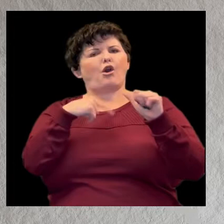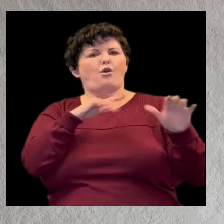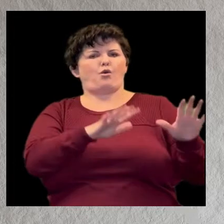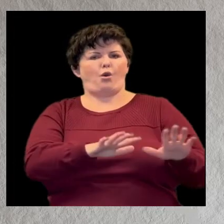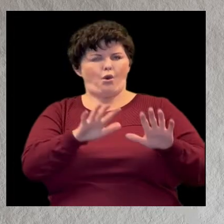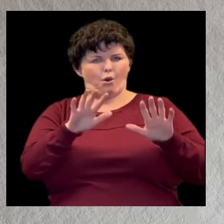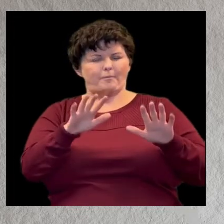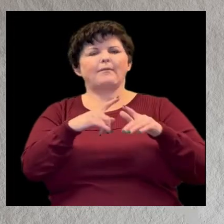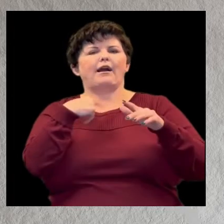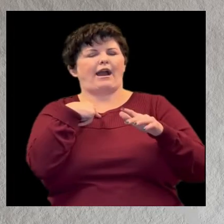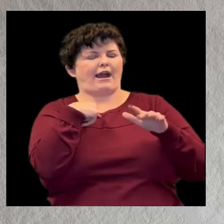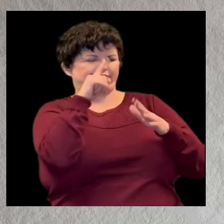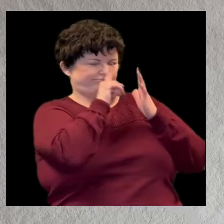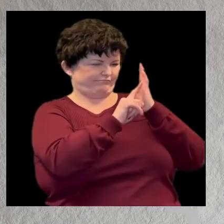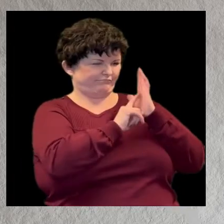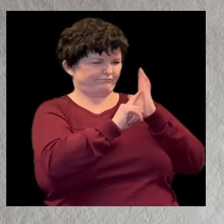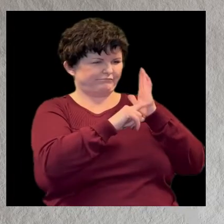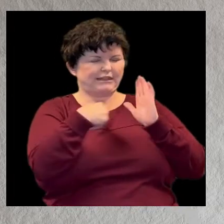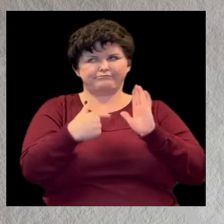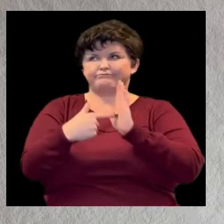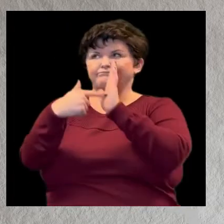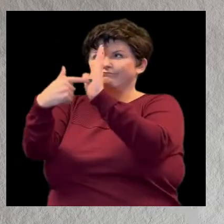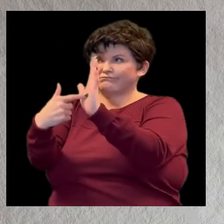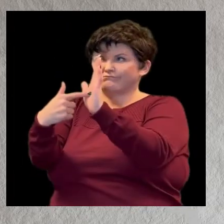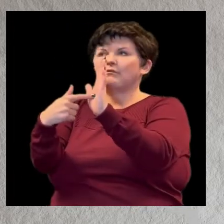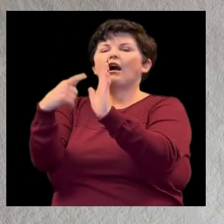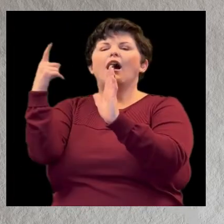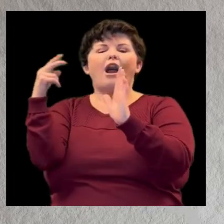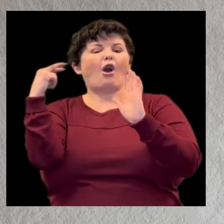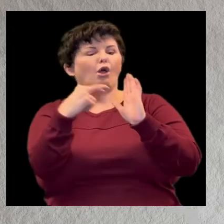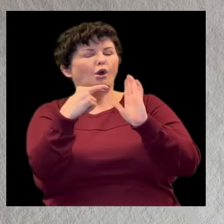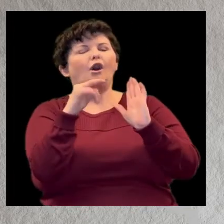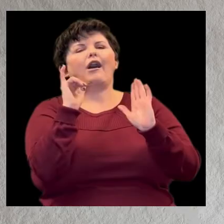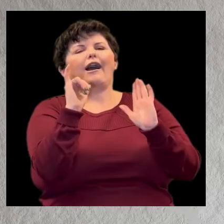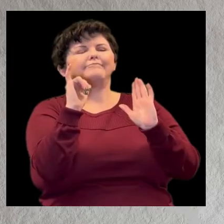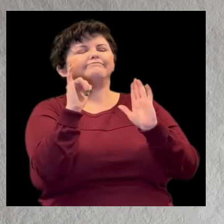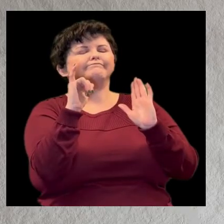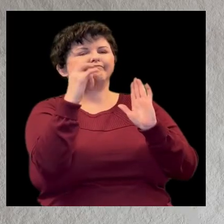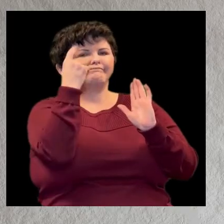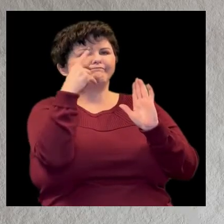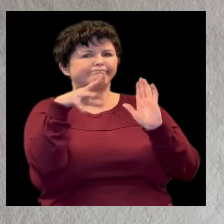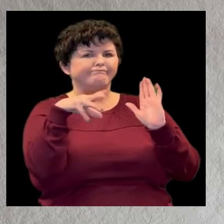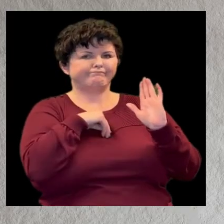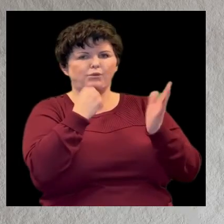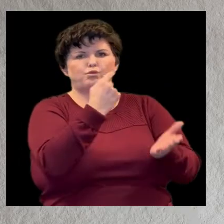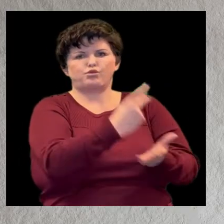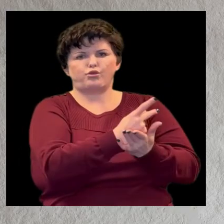calmly, and I ended up being approved. So that's